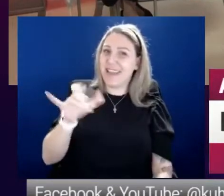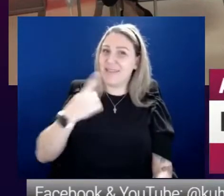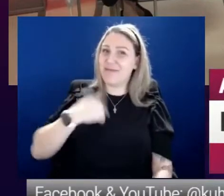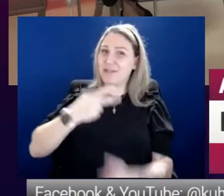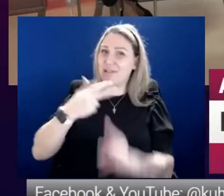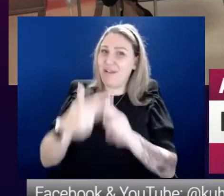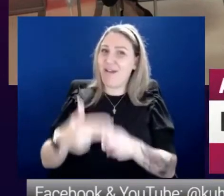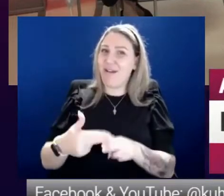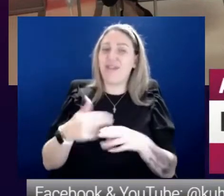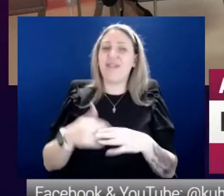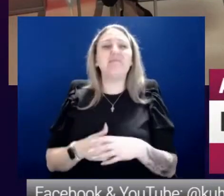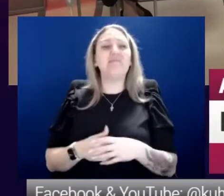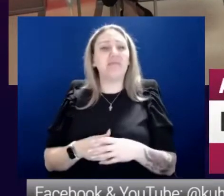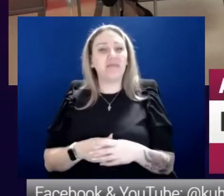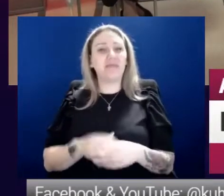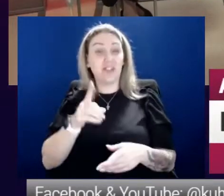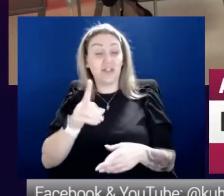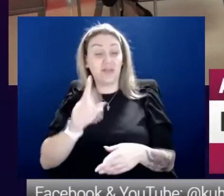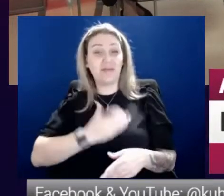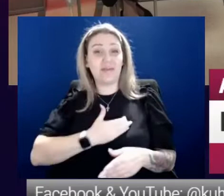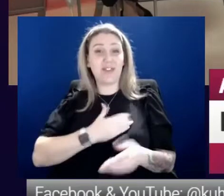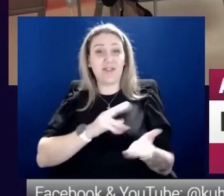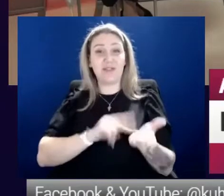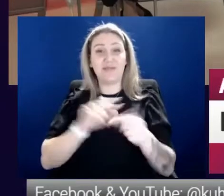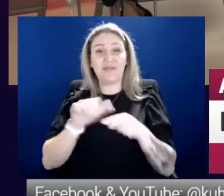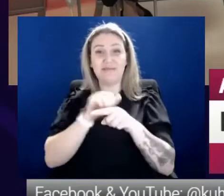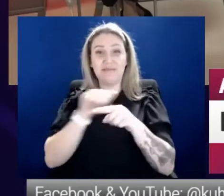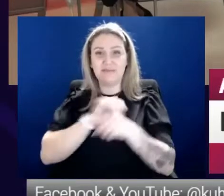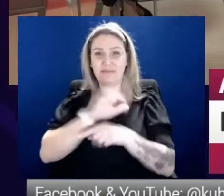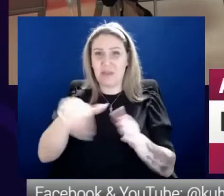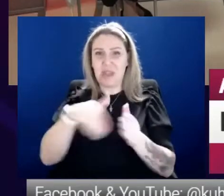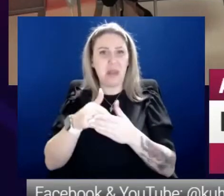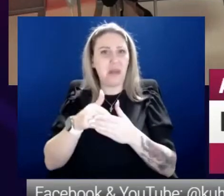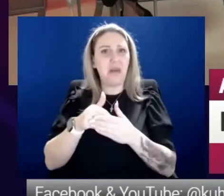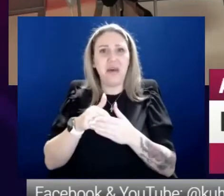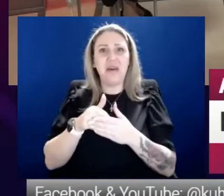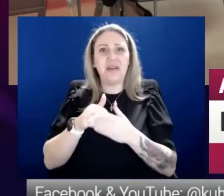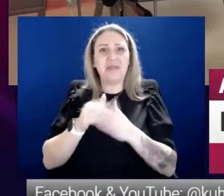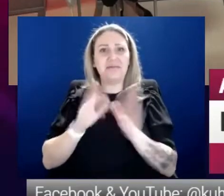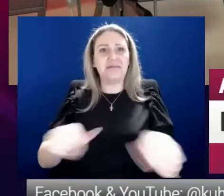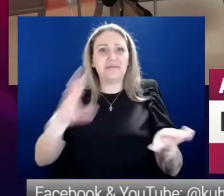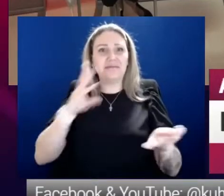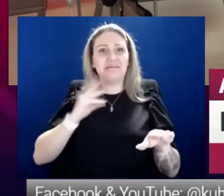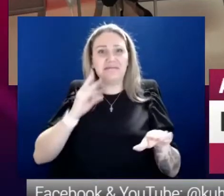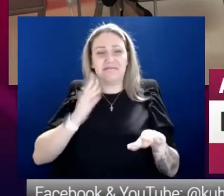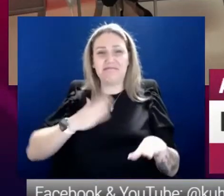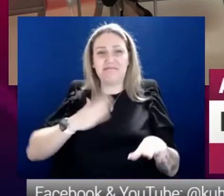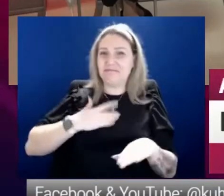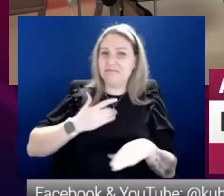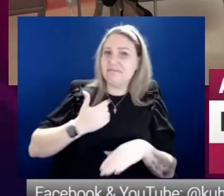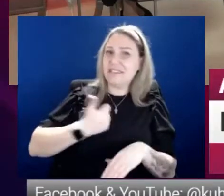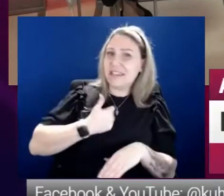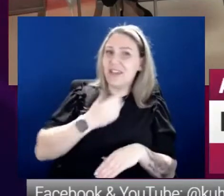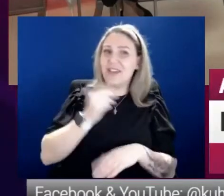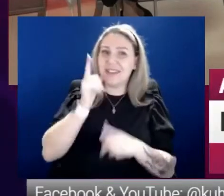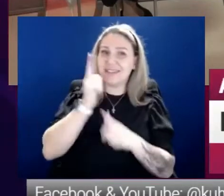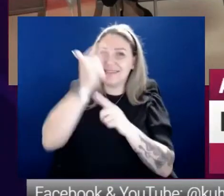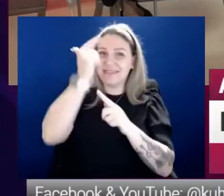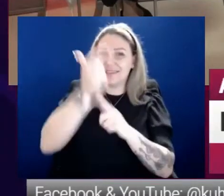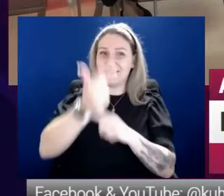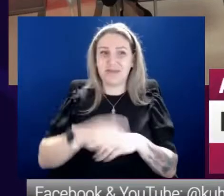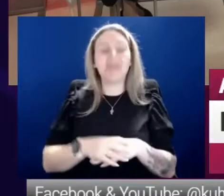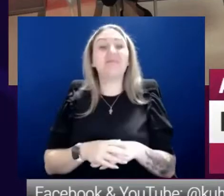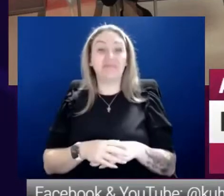she was our nurse practitioner for our entire childhood for myself and my siblings. So Boy, we it's come love full circle. Sally. Full circle. Oh, that's